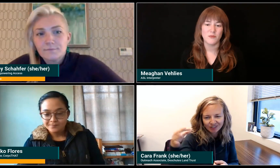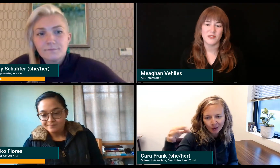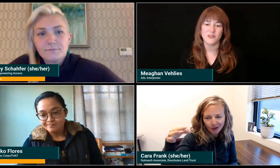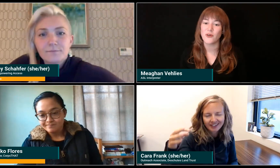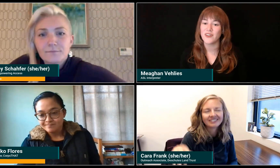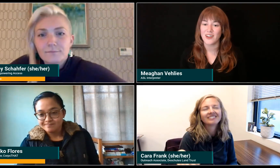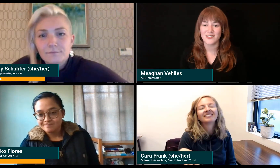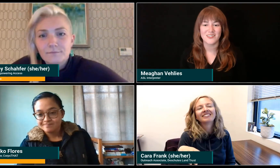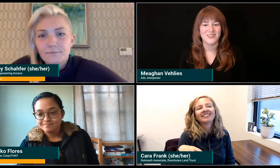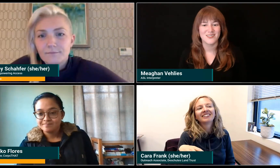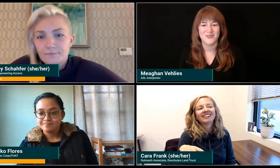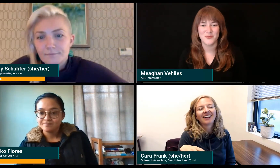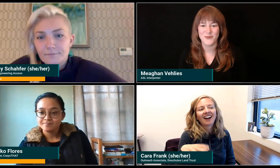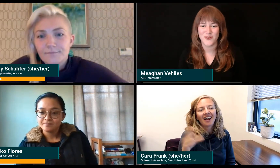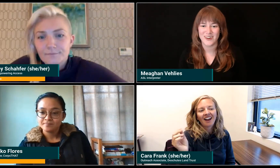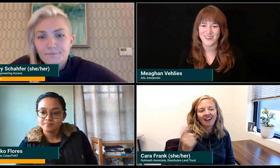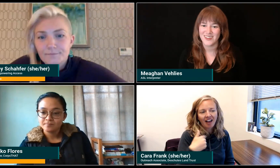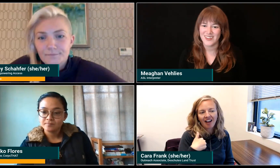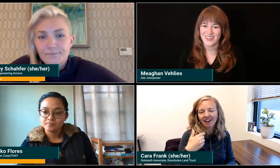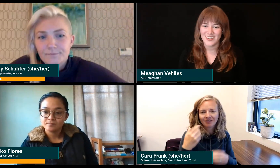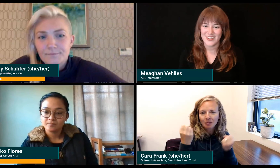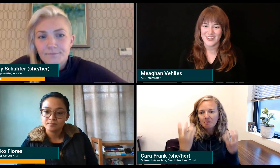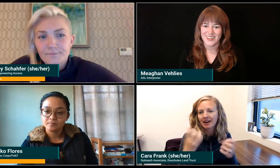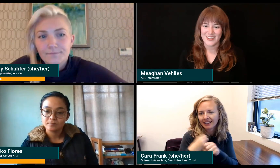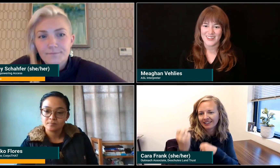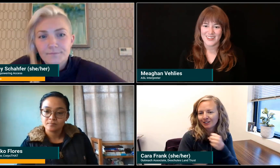We all have been tokenized before.